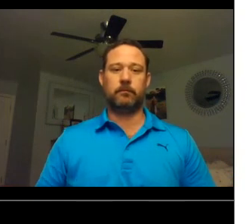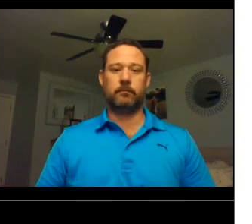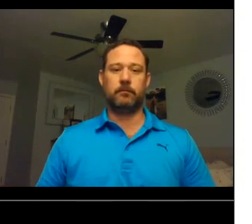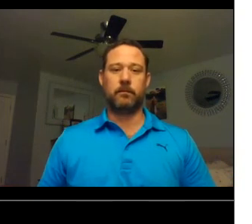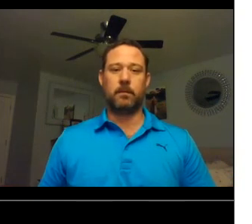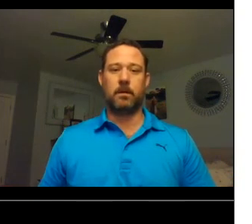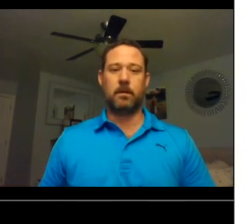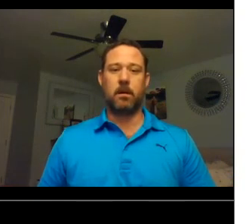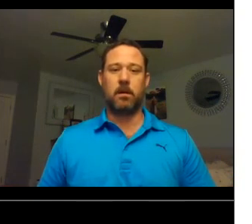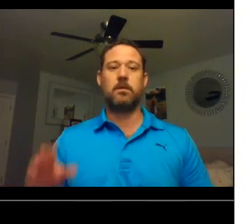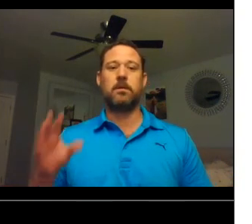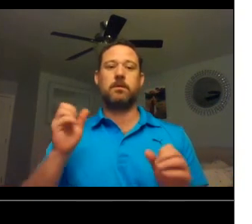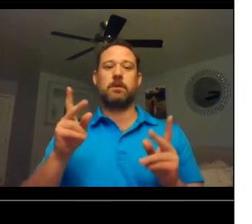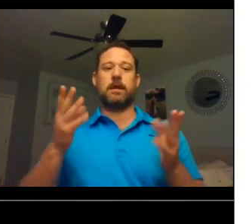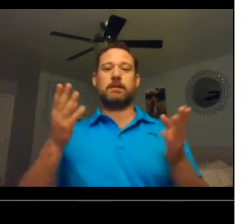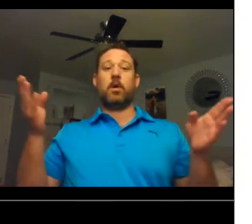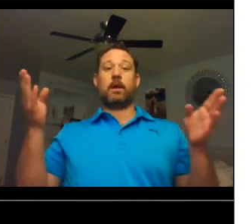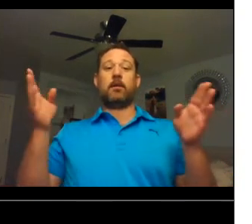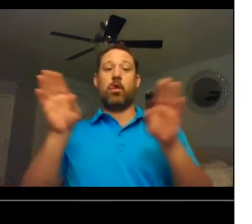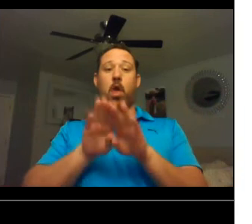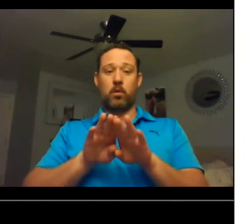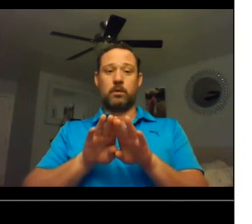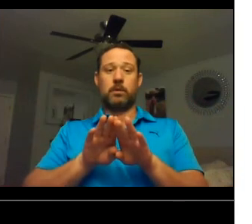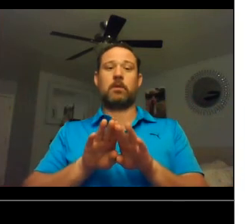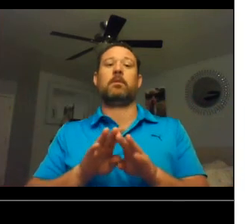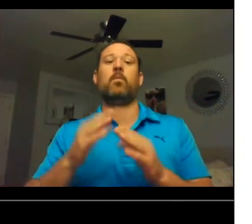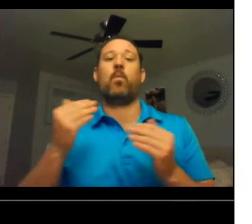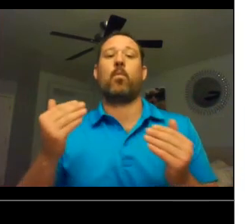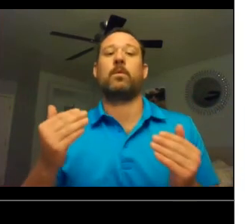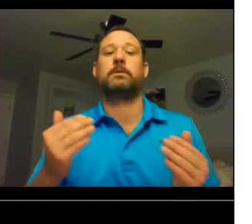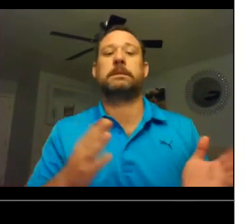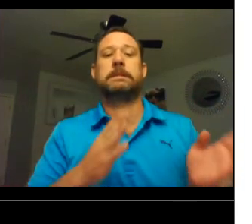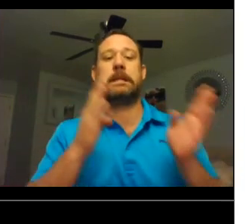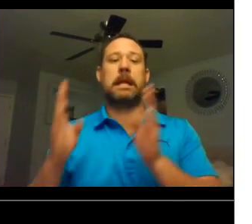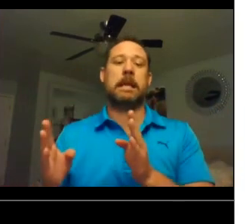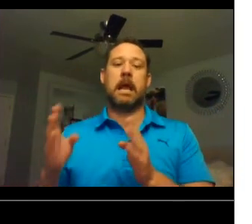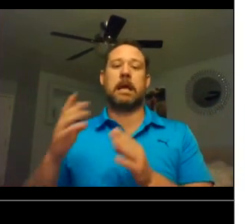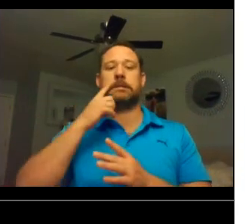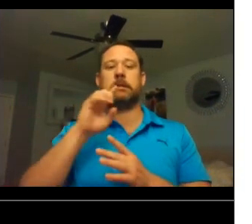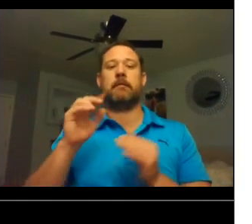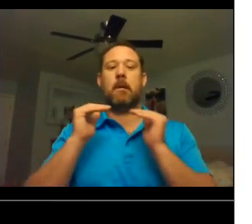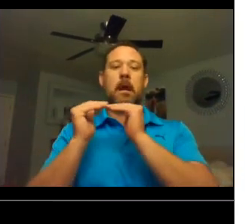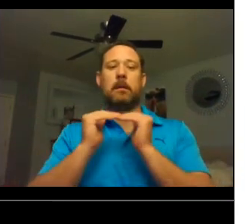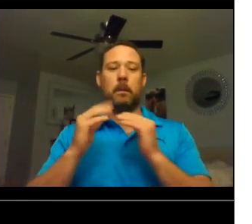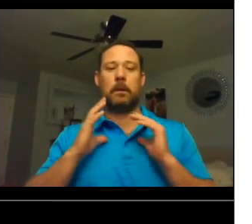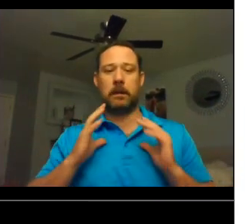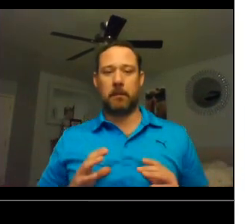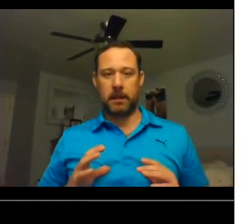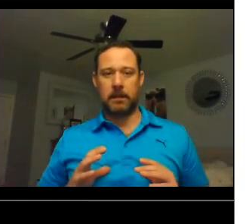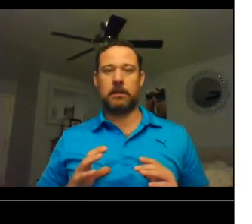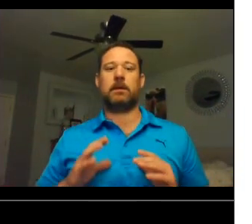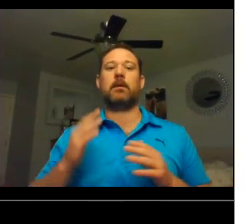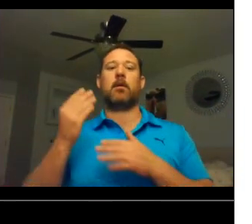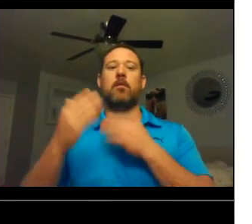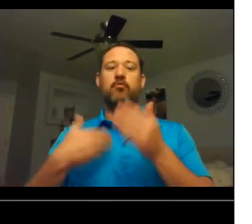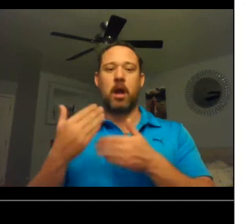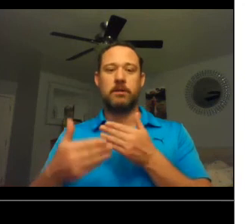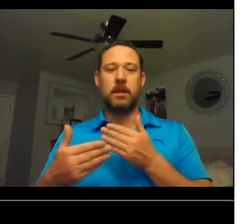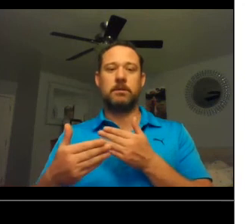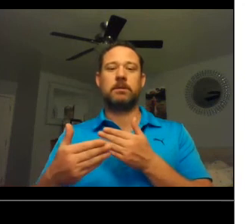All right, in closing, what's coming next for this Equity Advisory Committee in our process?